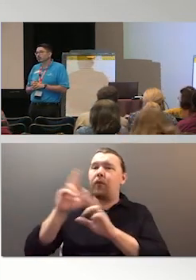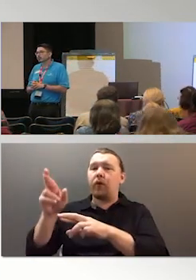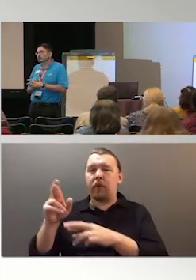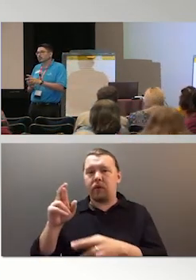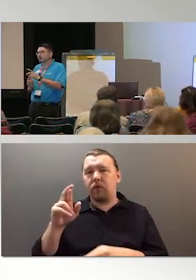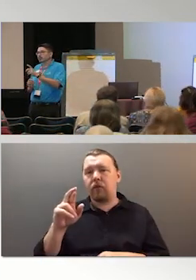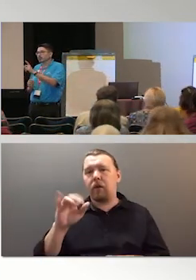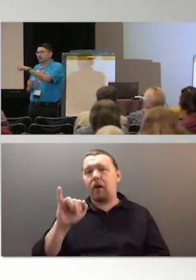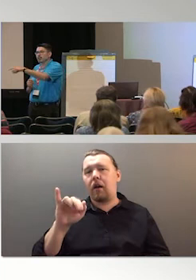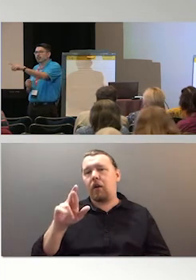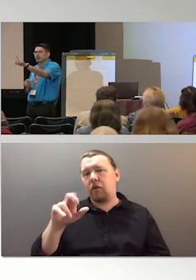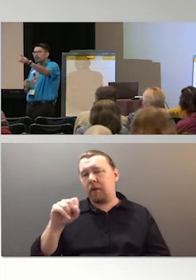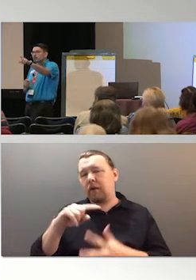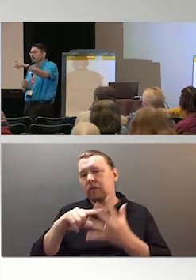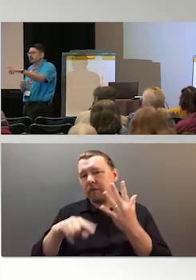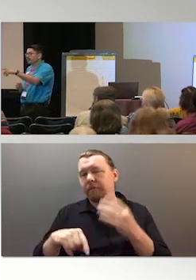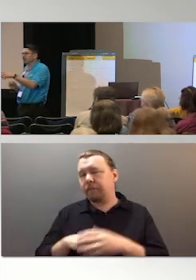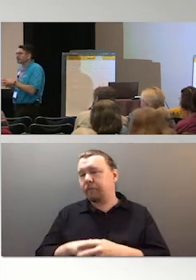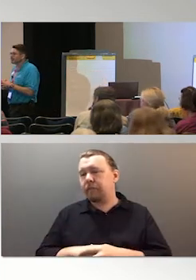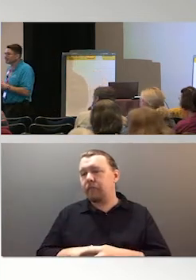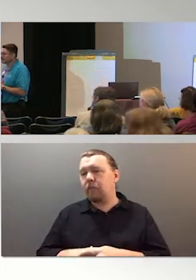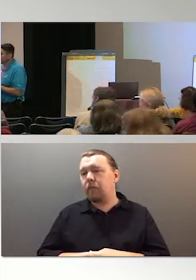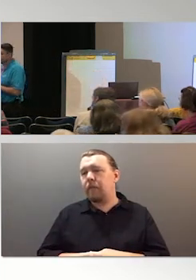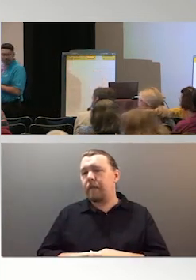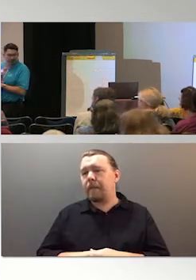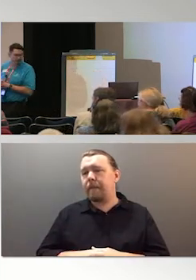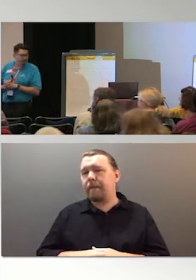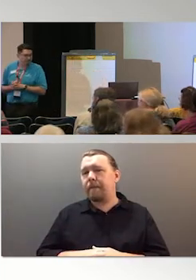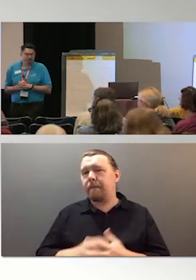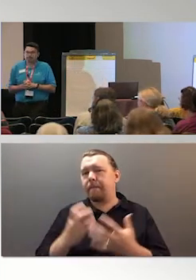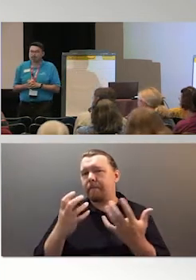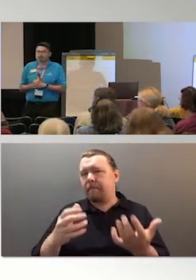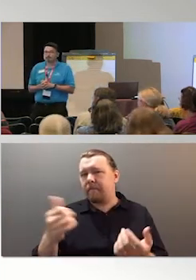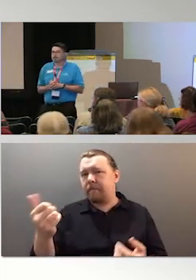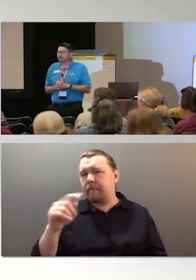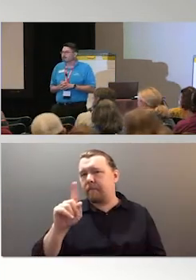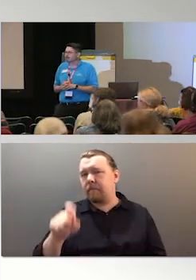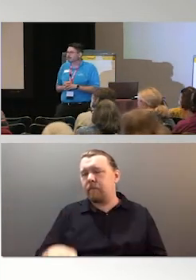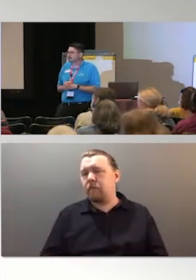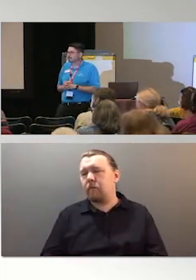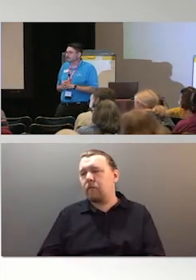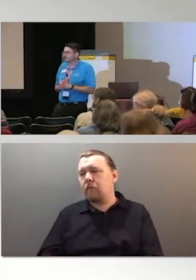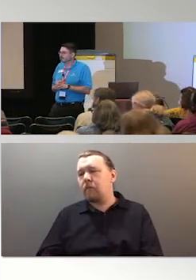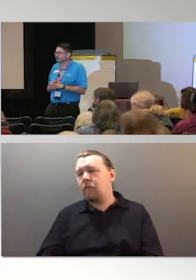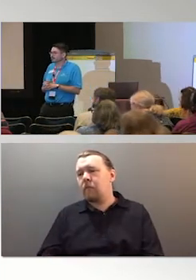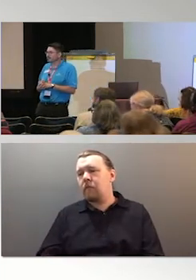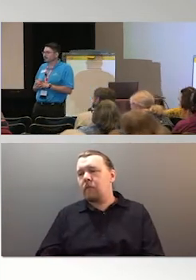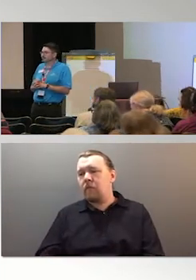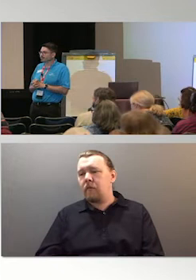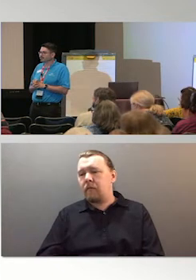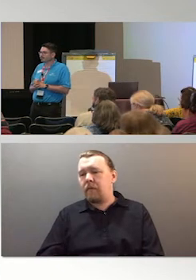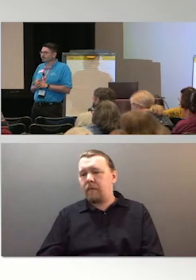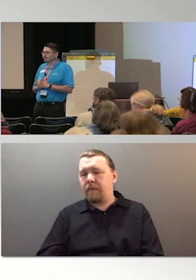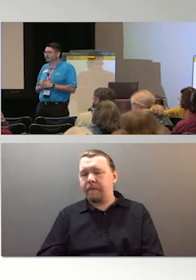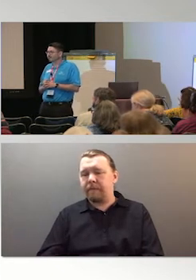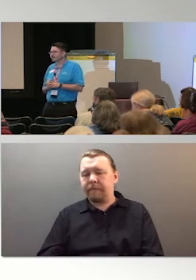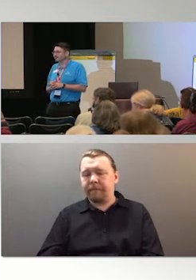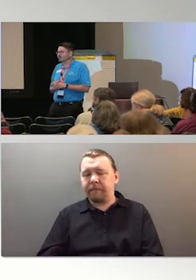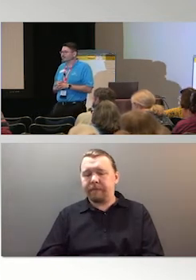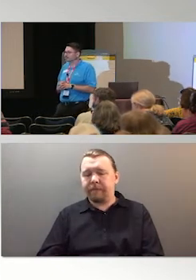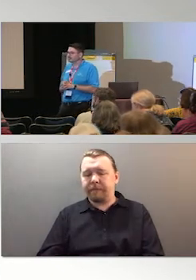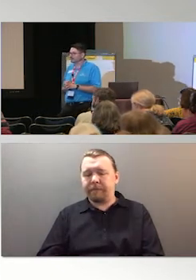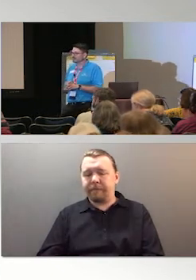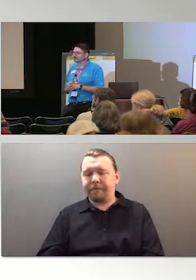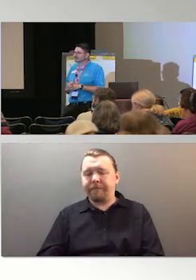Good question. Let me go here and then I'll come back there. Yes. I actually have an email account, and I did it when my son was